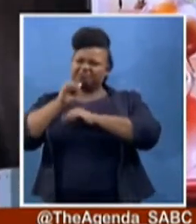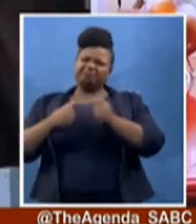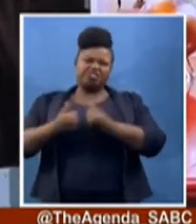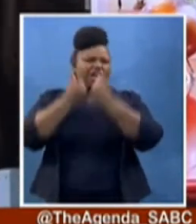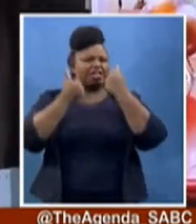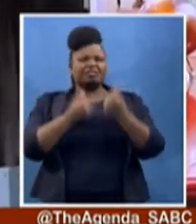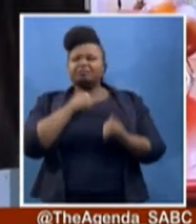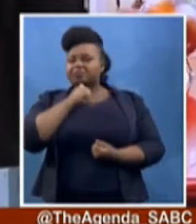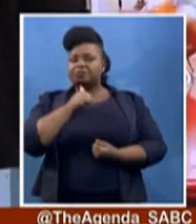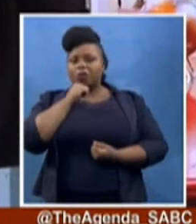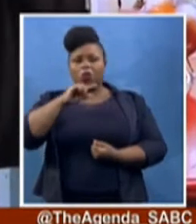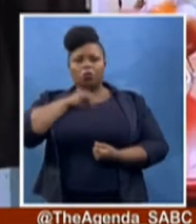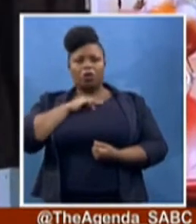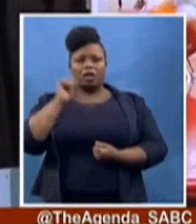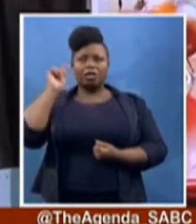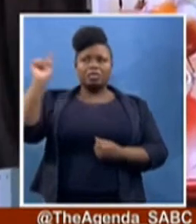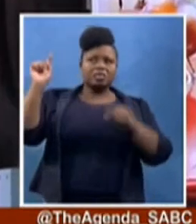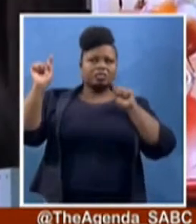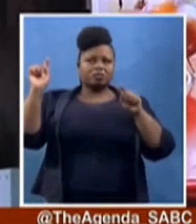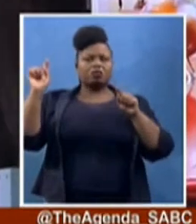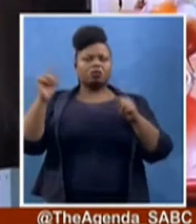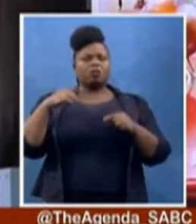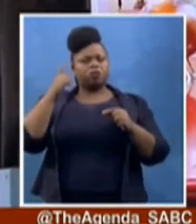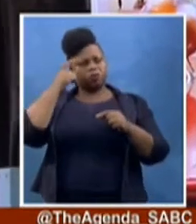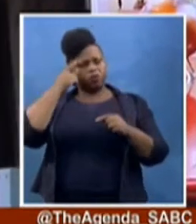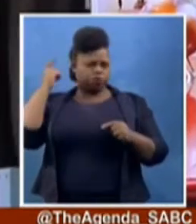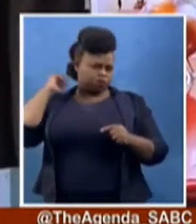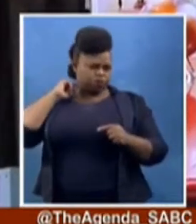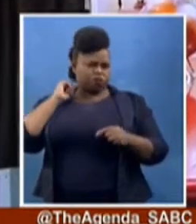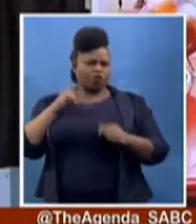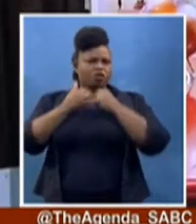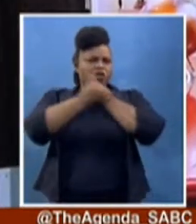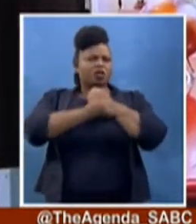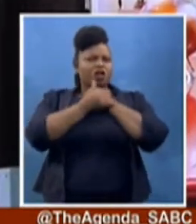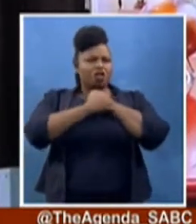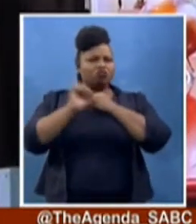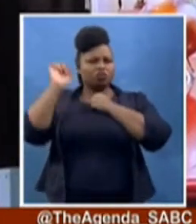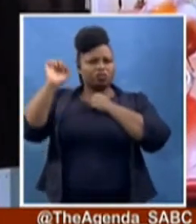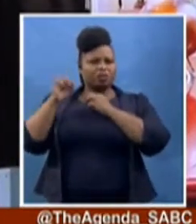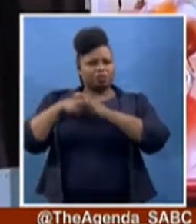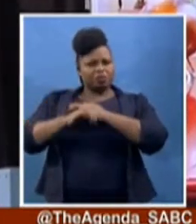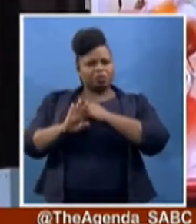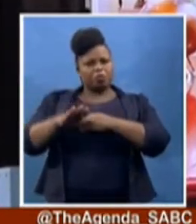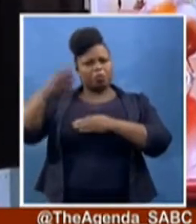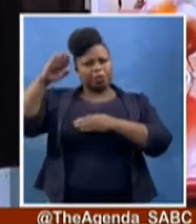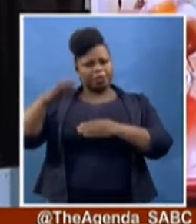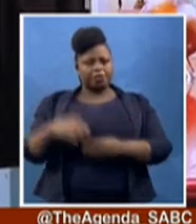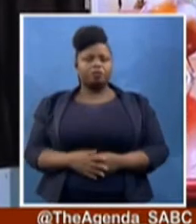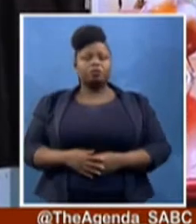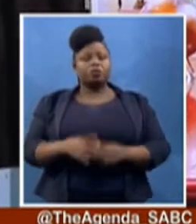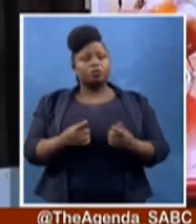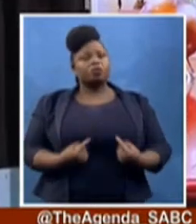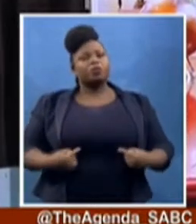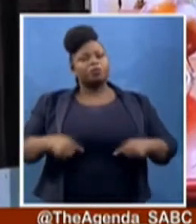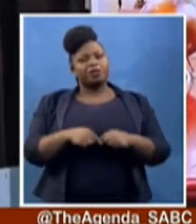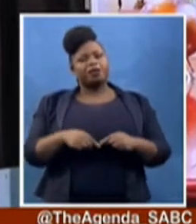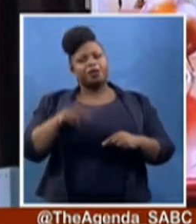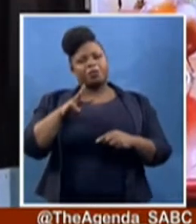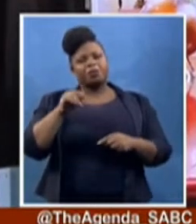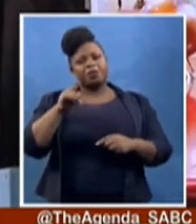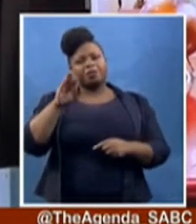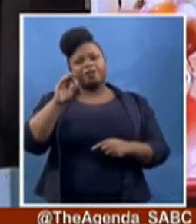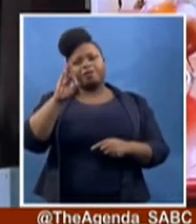mark of the nation that bore them. We are Wilberforce University, the first and the